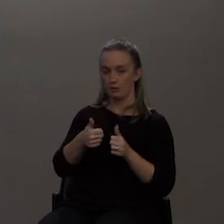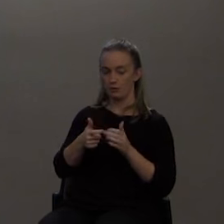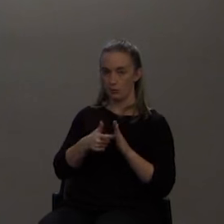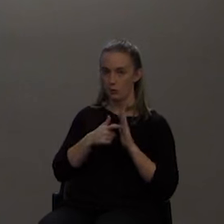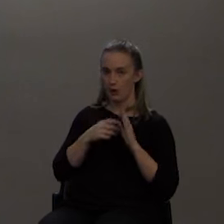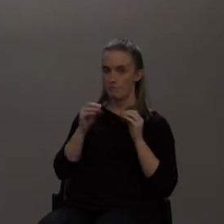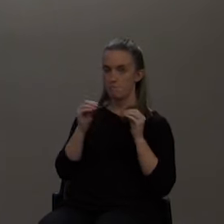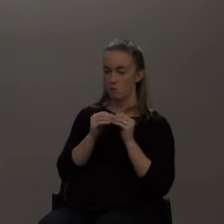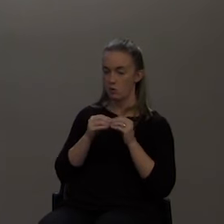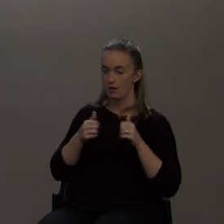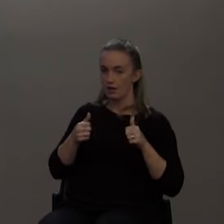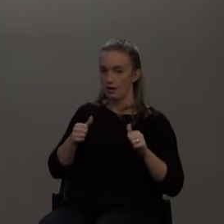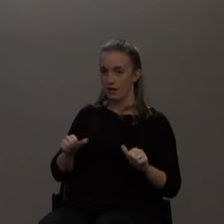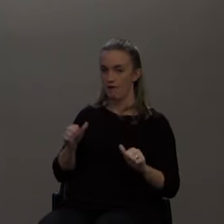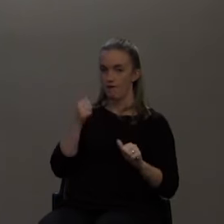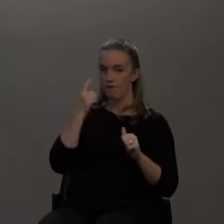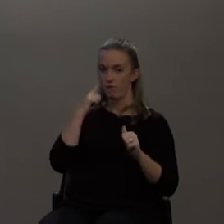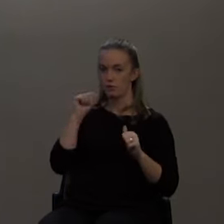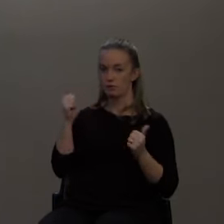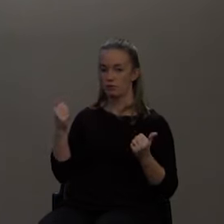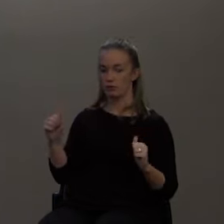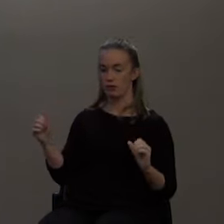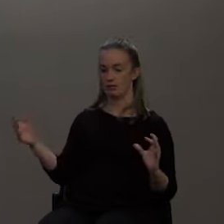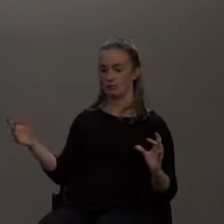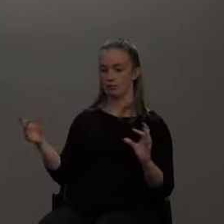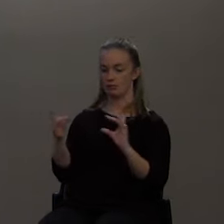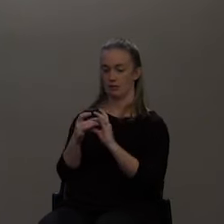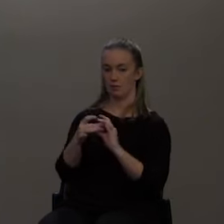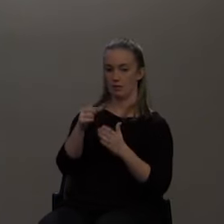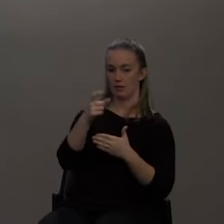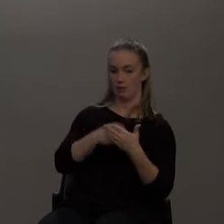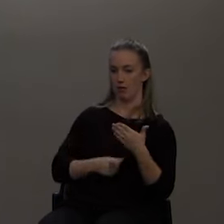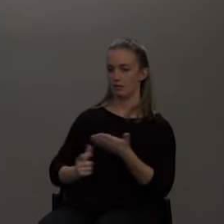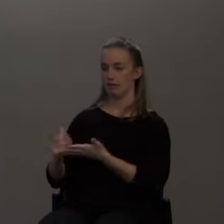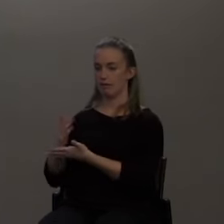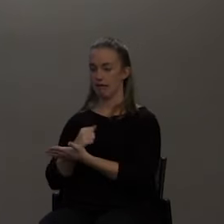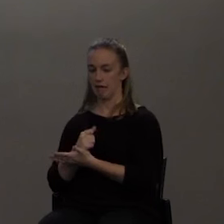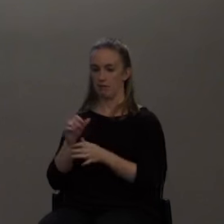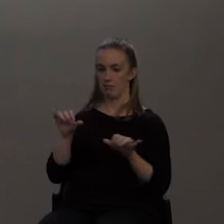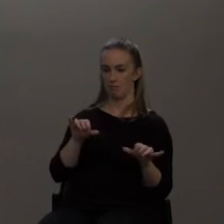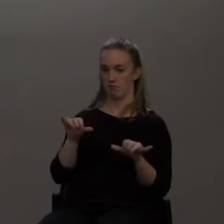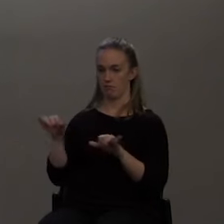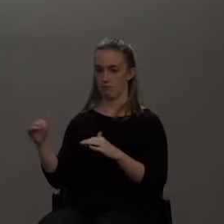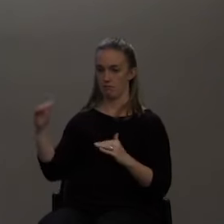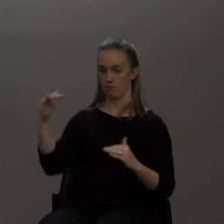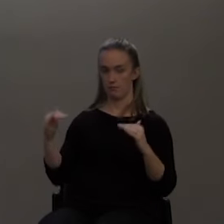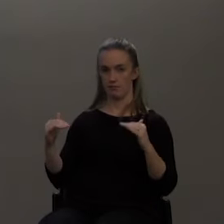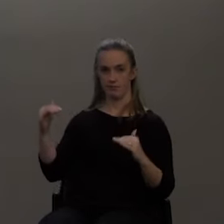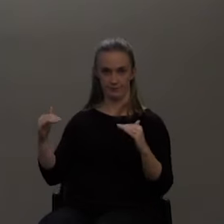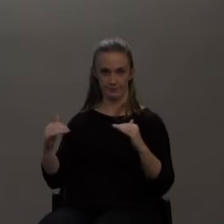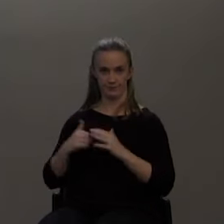can bridge the gap between cost and income.